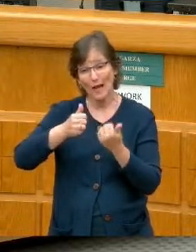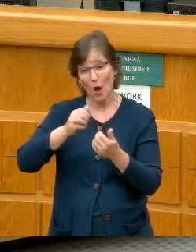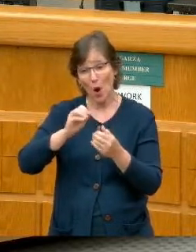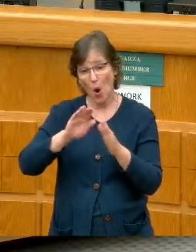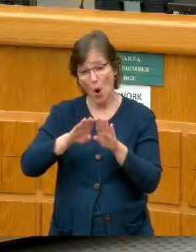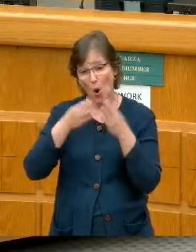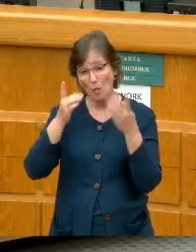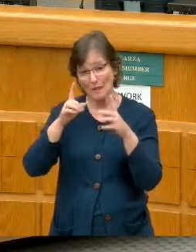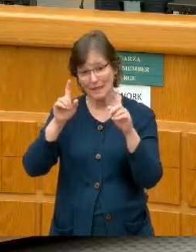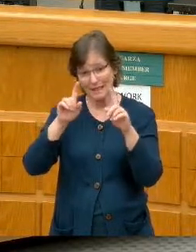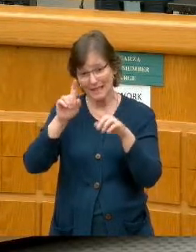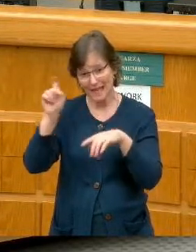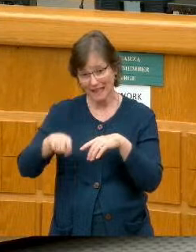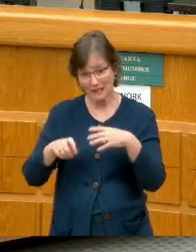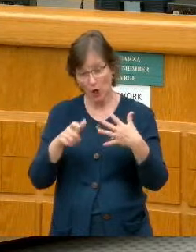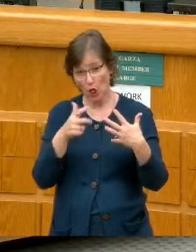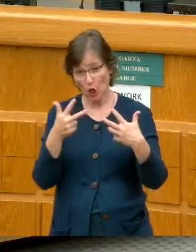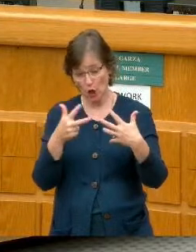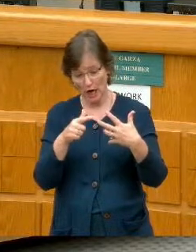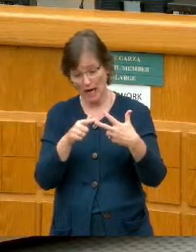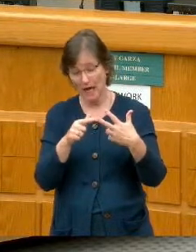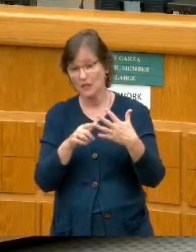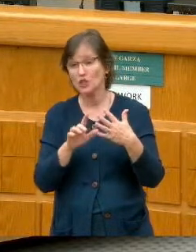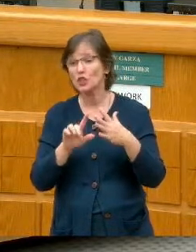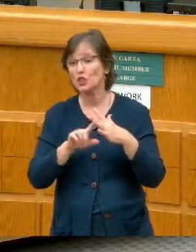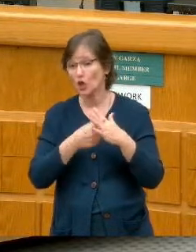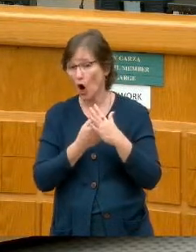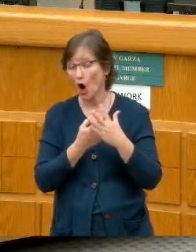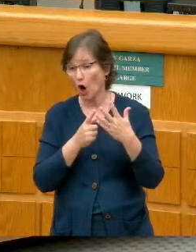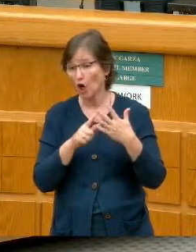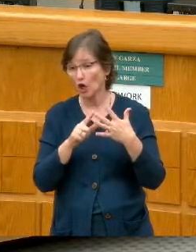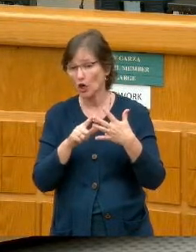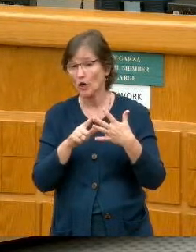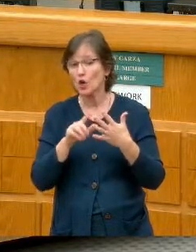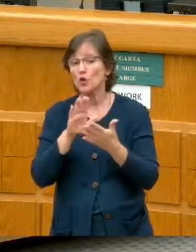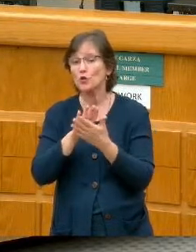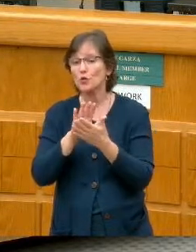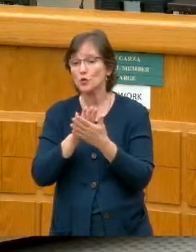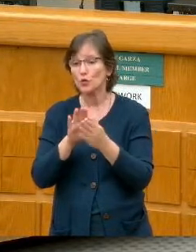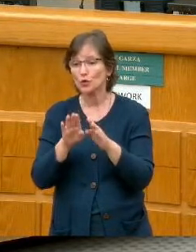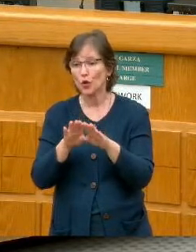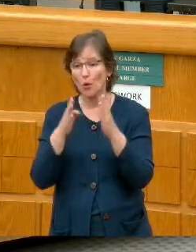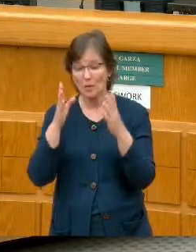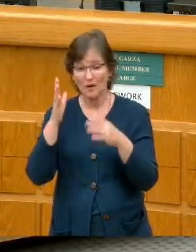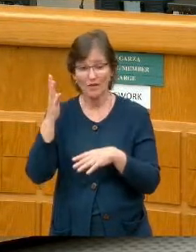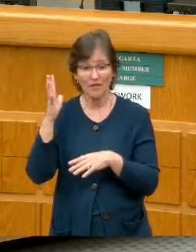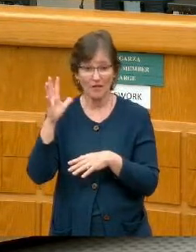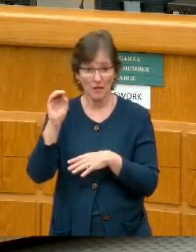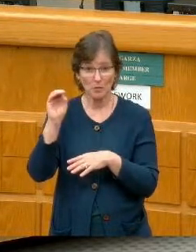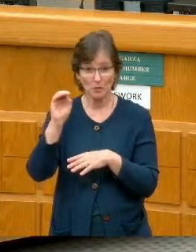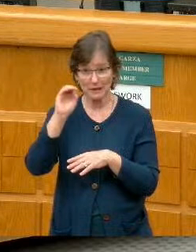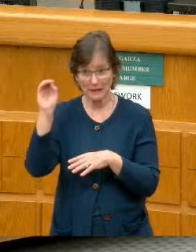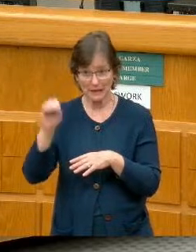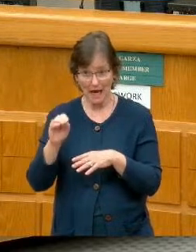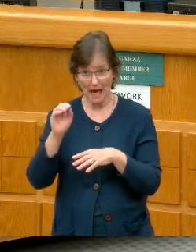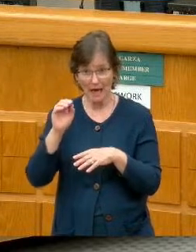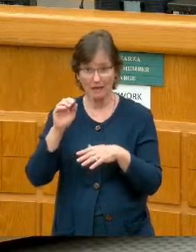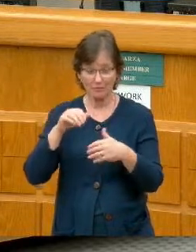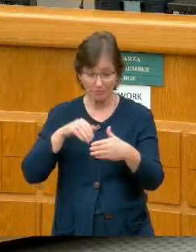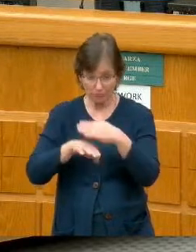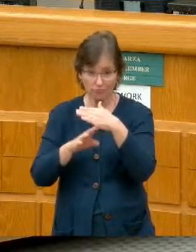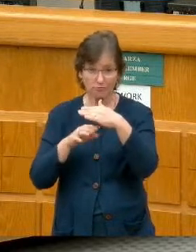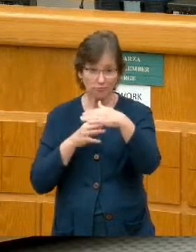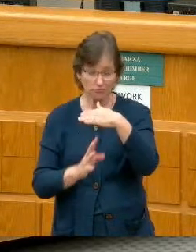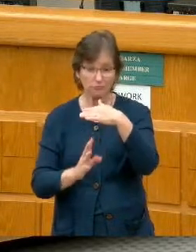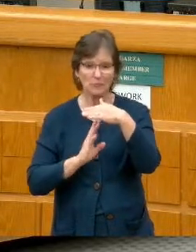that also coincided with schools going to up to 50% face-to-face. We do see this number starting to curve up